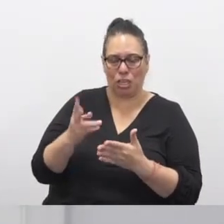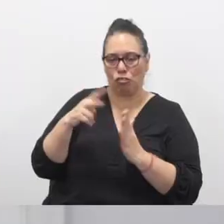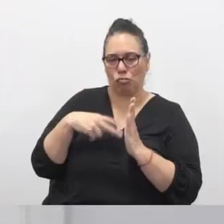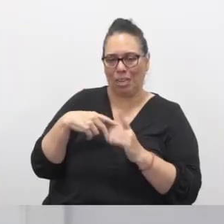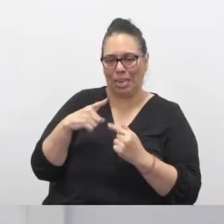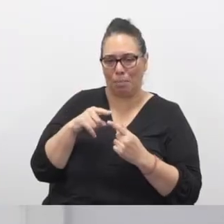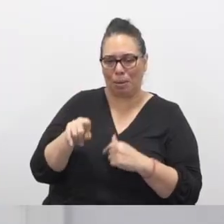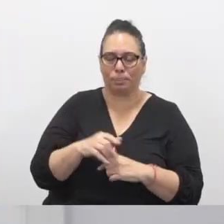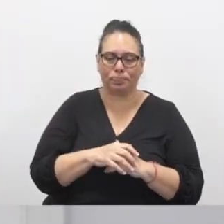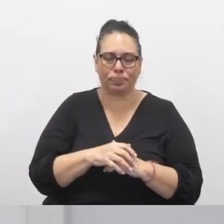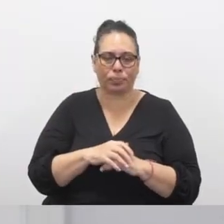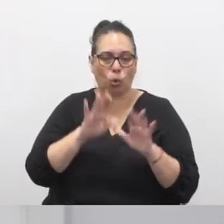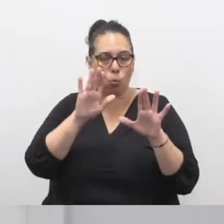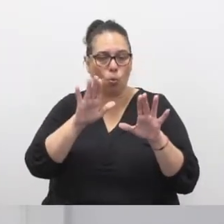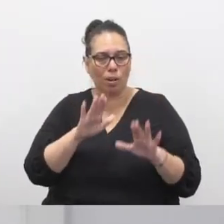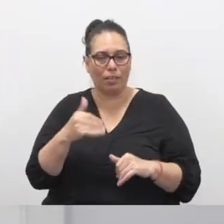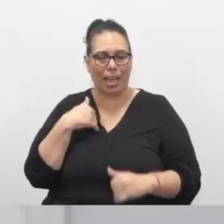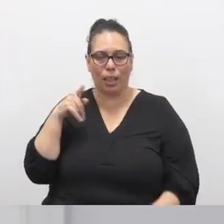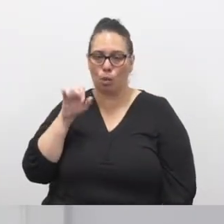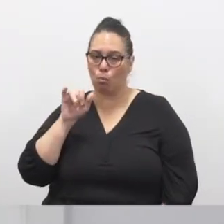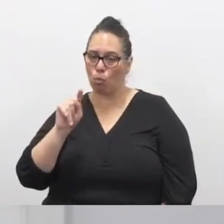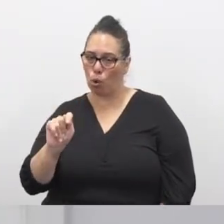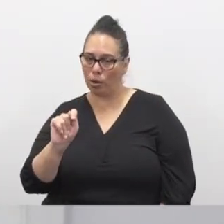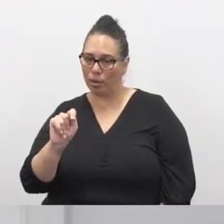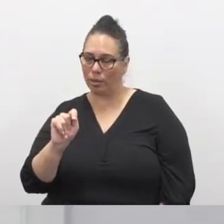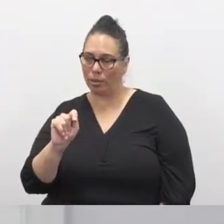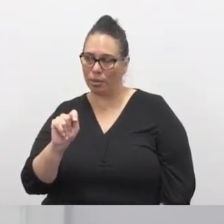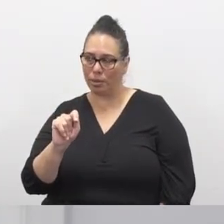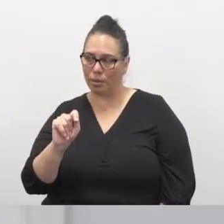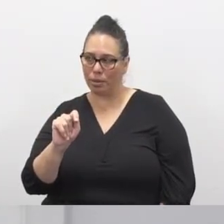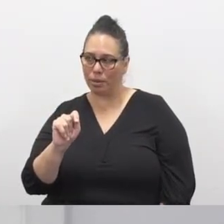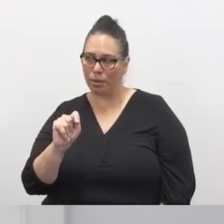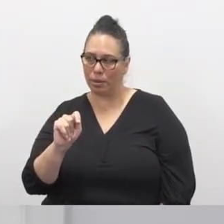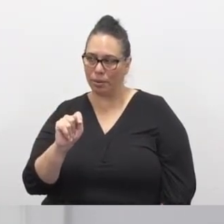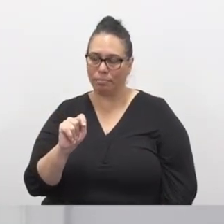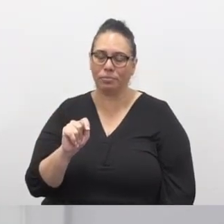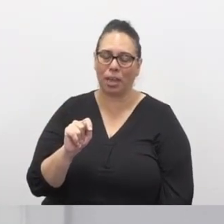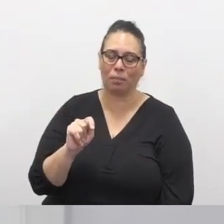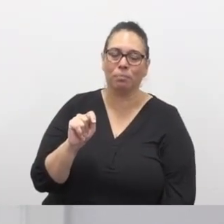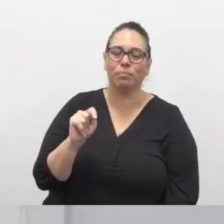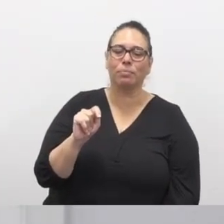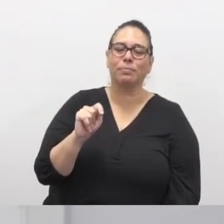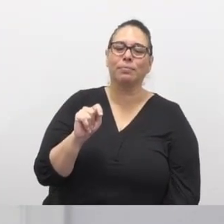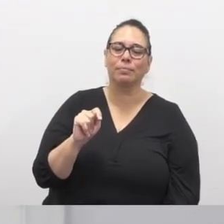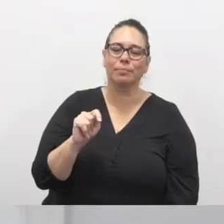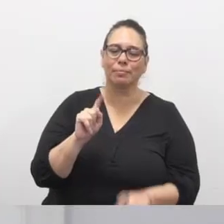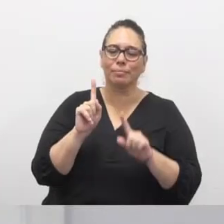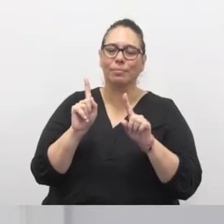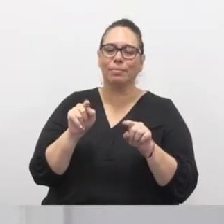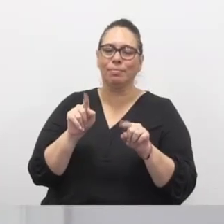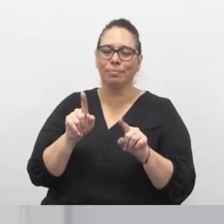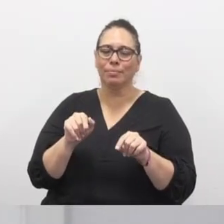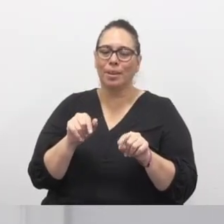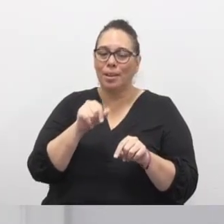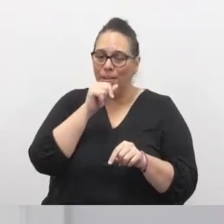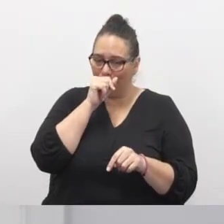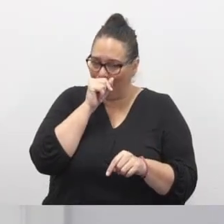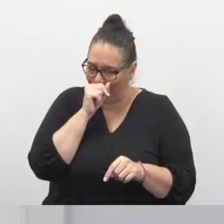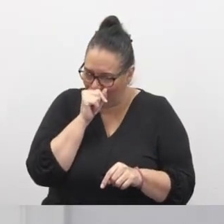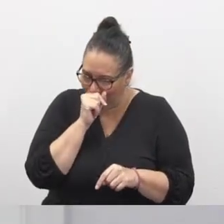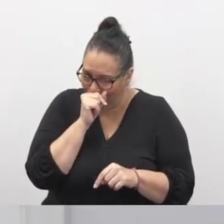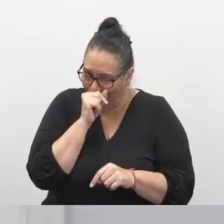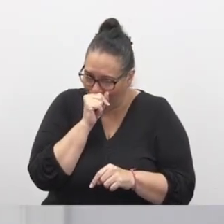it. Wonderful to have the port team there. I'll report out on attendance that our attendance is tracking